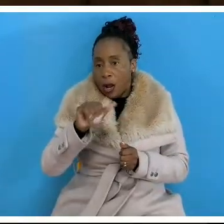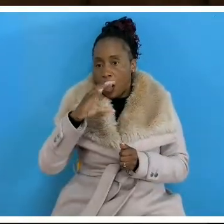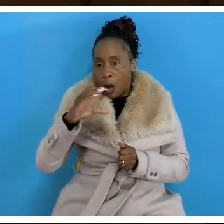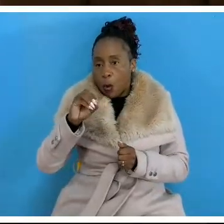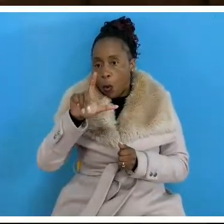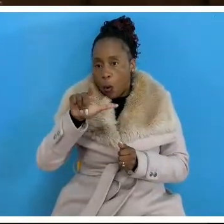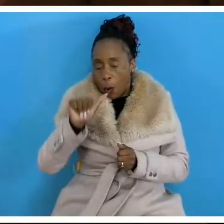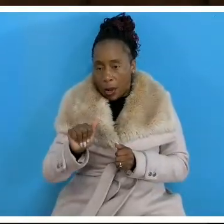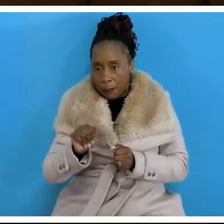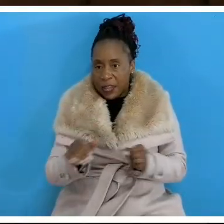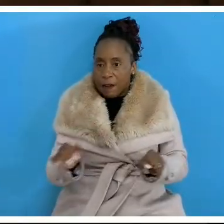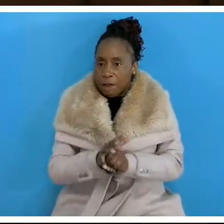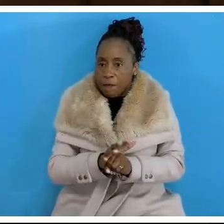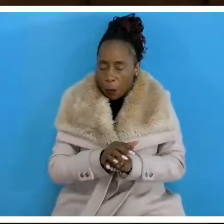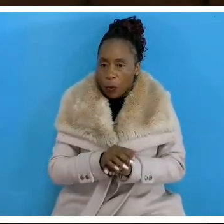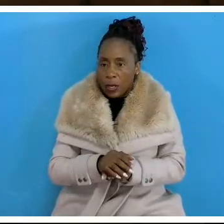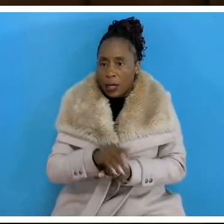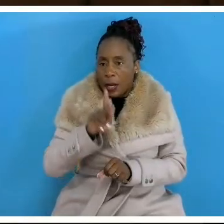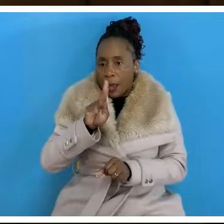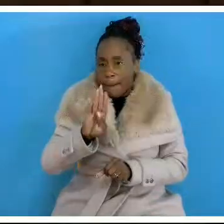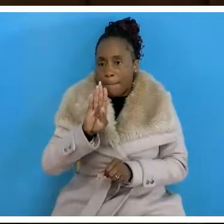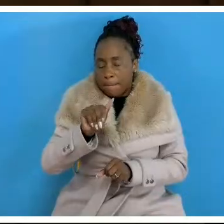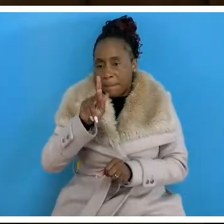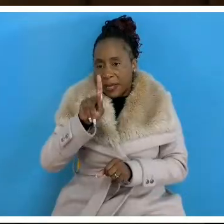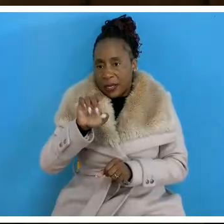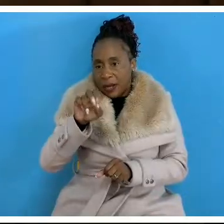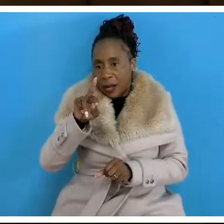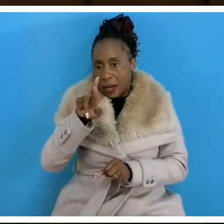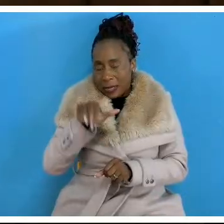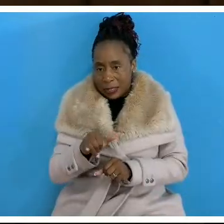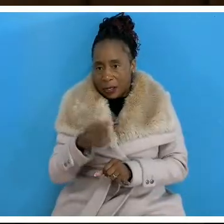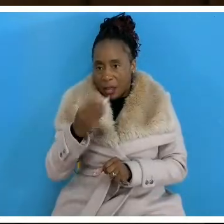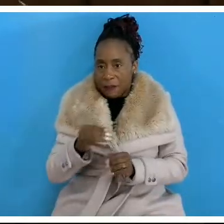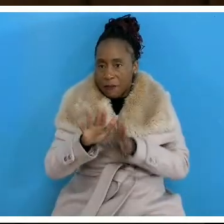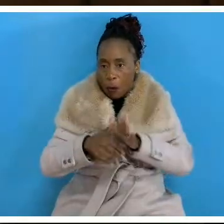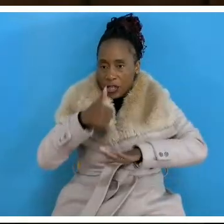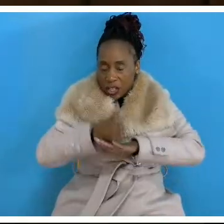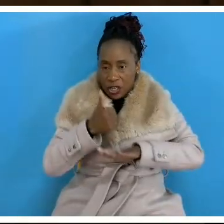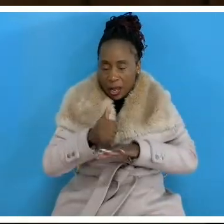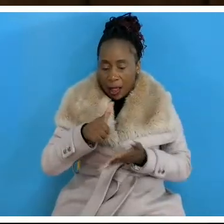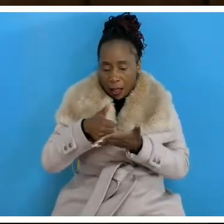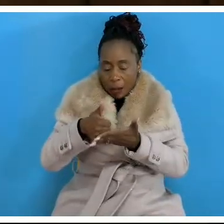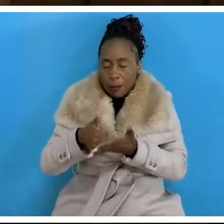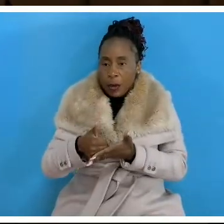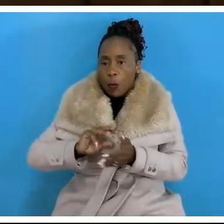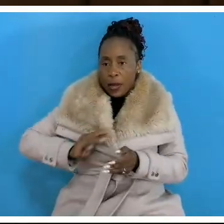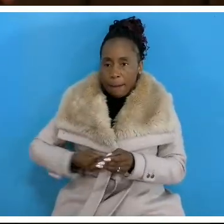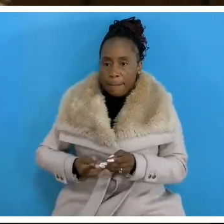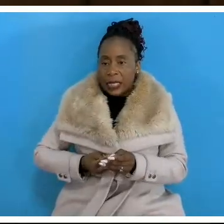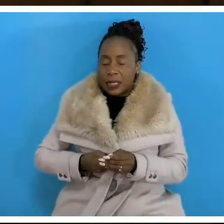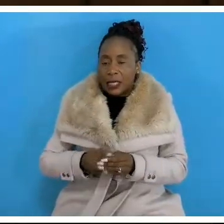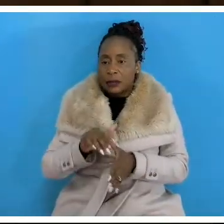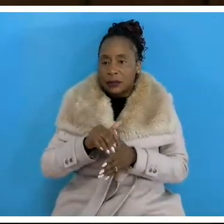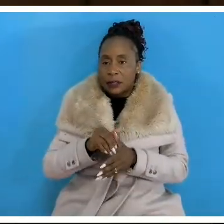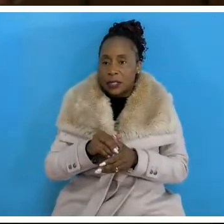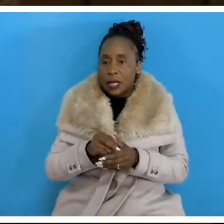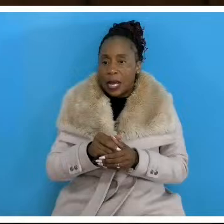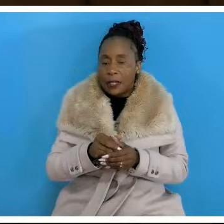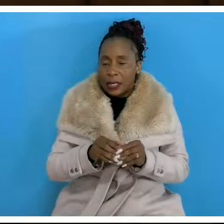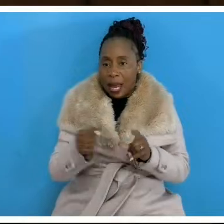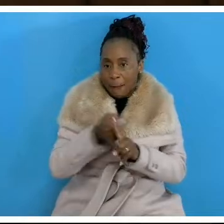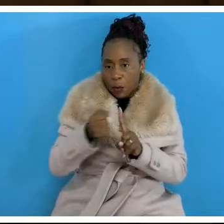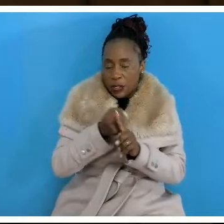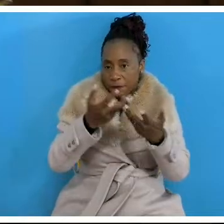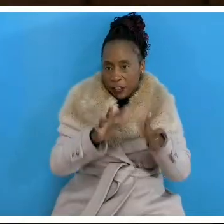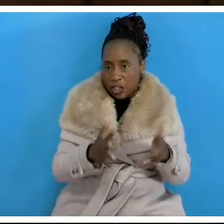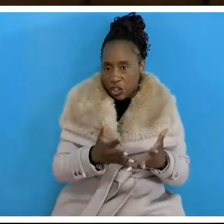bakery. They are running a foundation that helps women that are victims of abuse. So what we helped with them so that they can have a